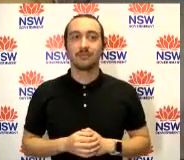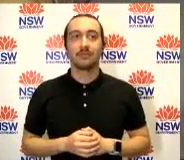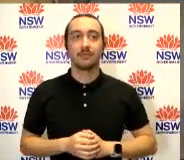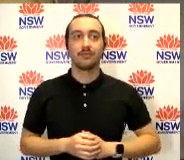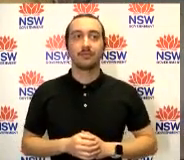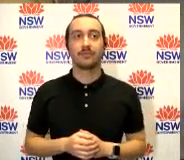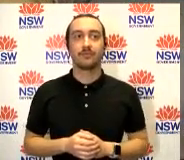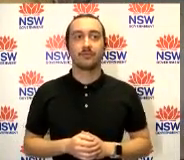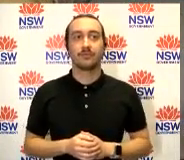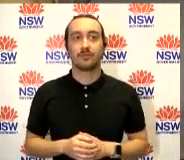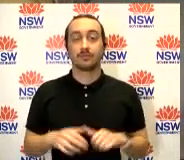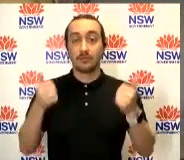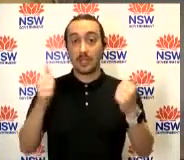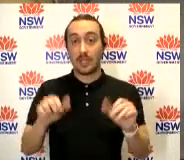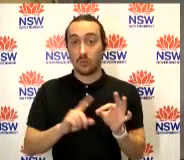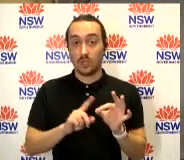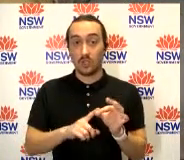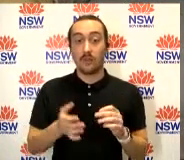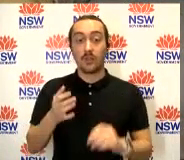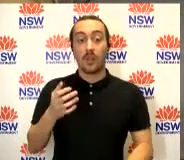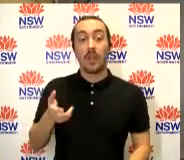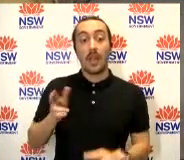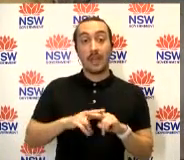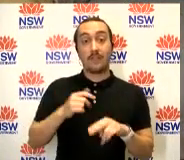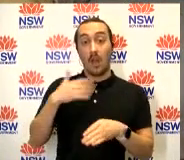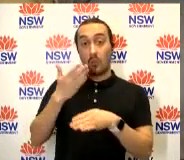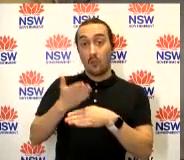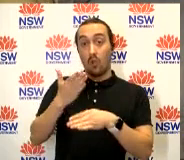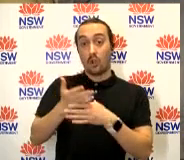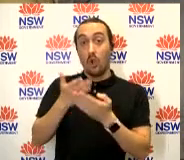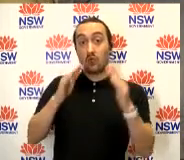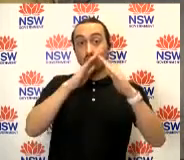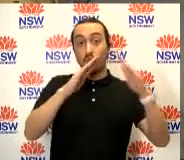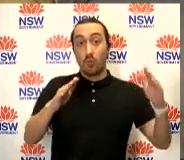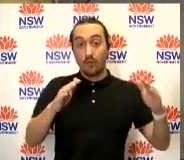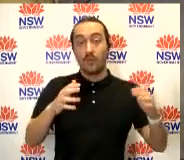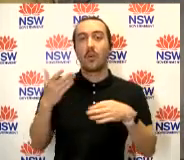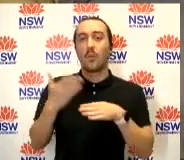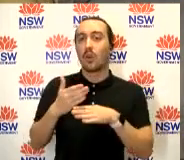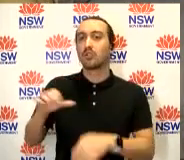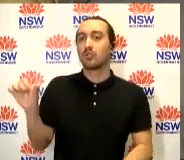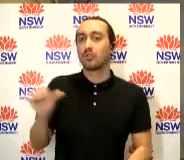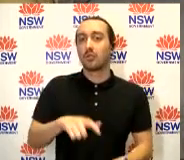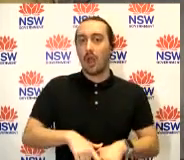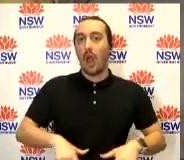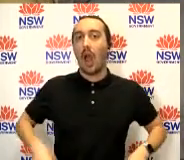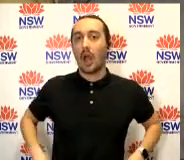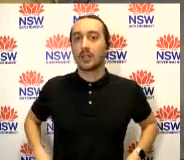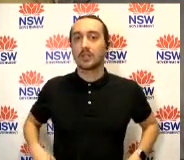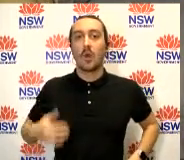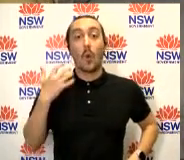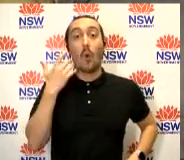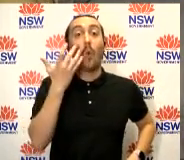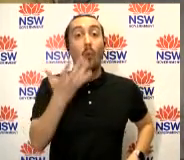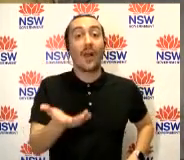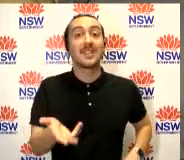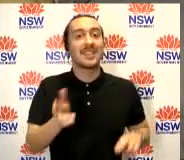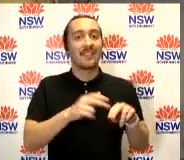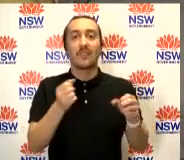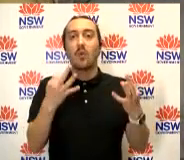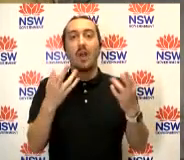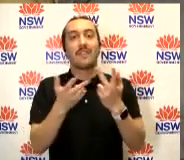when working on a roof, do workers have to wear a harness at all times when no other edge protection is in use?